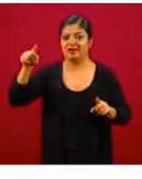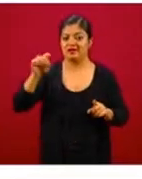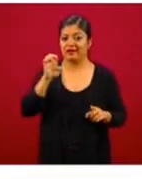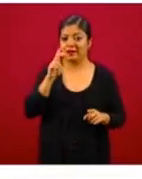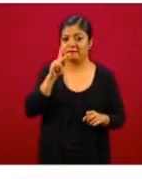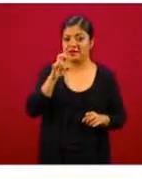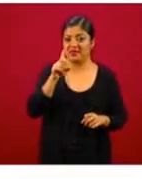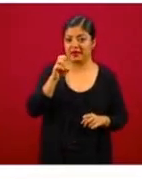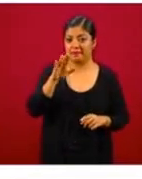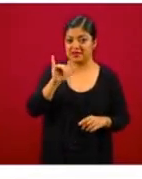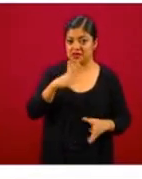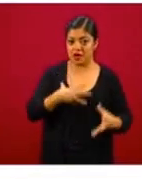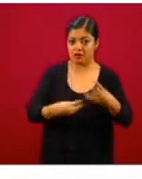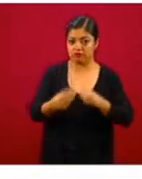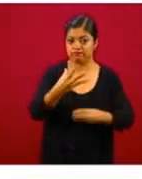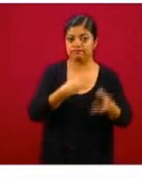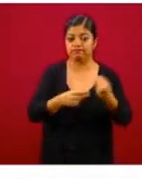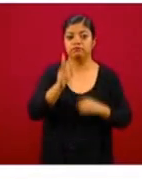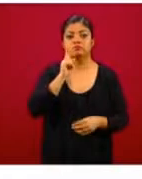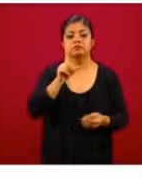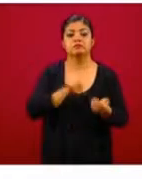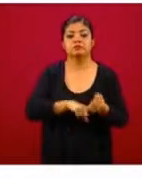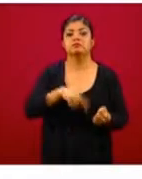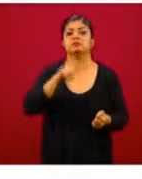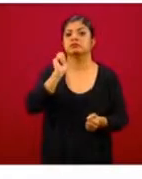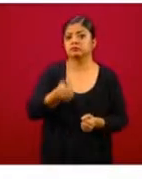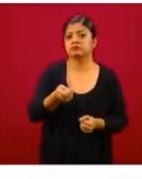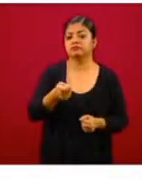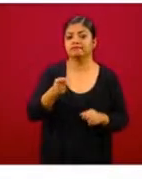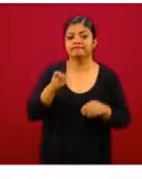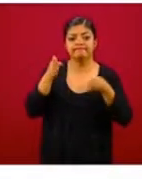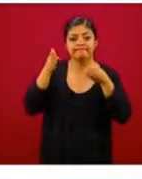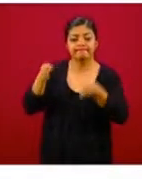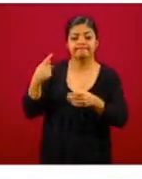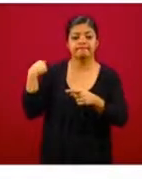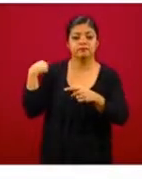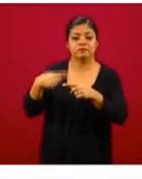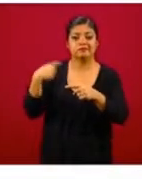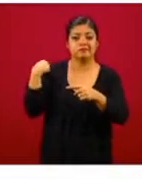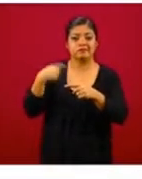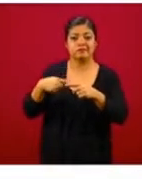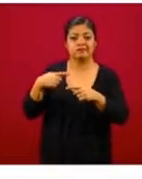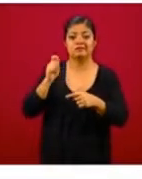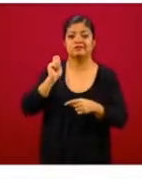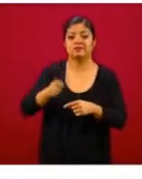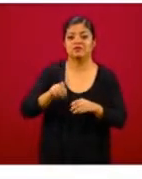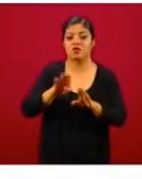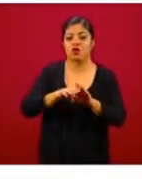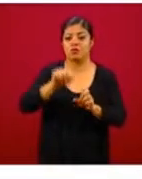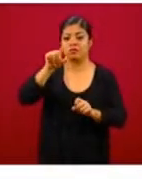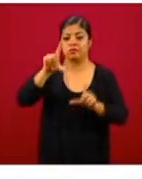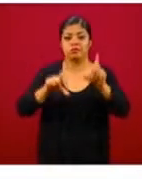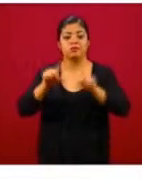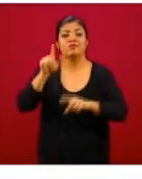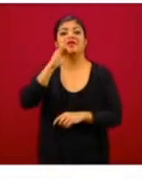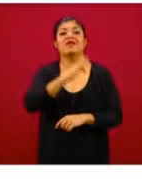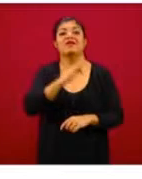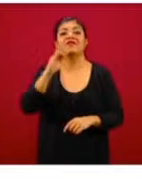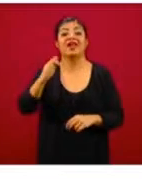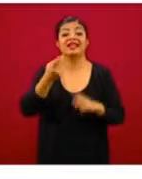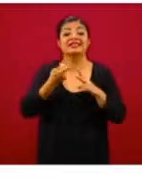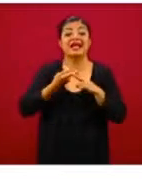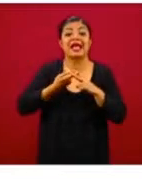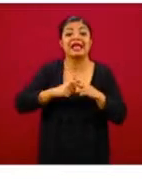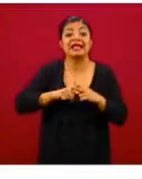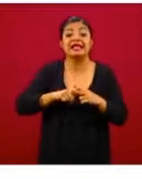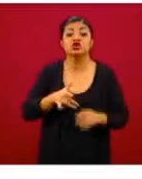look at the next slide. And so this is the epi curve. We'll see how the majority of the suspected cases are concentrated, especially over the last